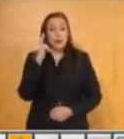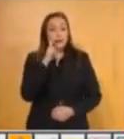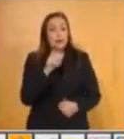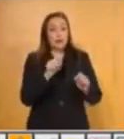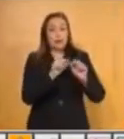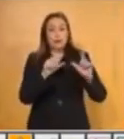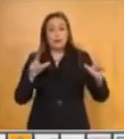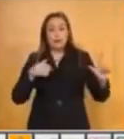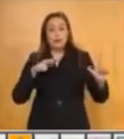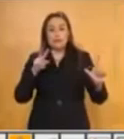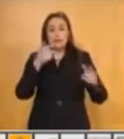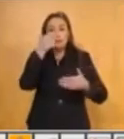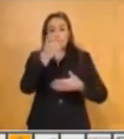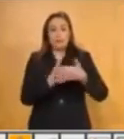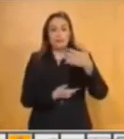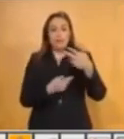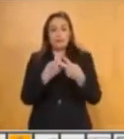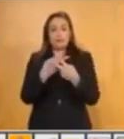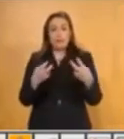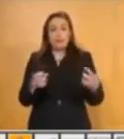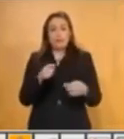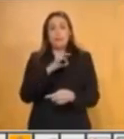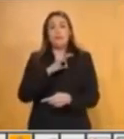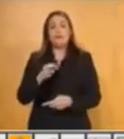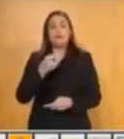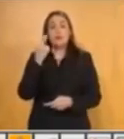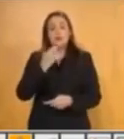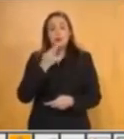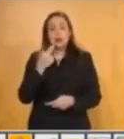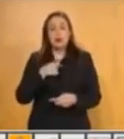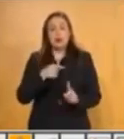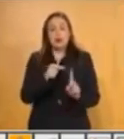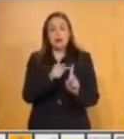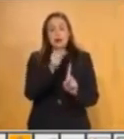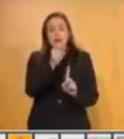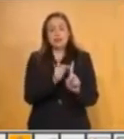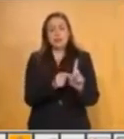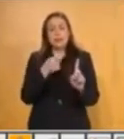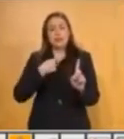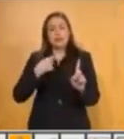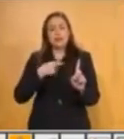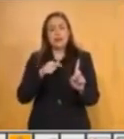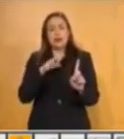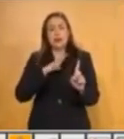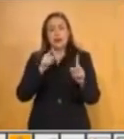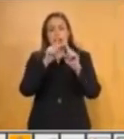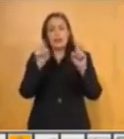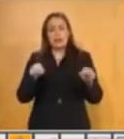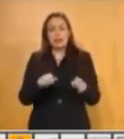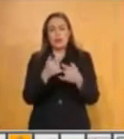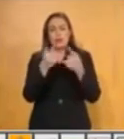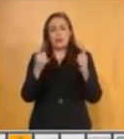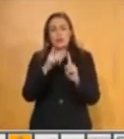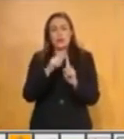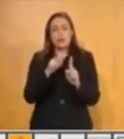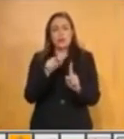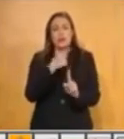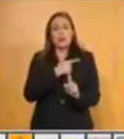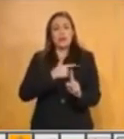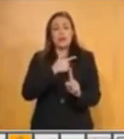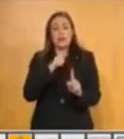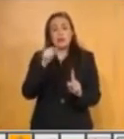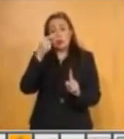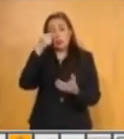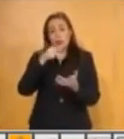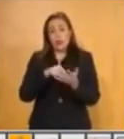lista de adjetivos que puedes utilizar para describir a tus personajes favoritos. Esta lista, pues si tú consideras necesario,